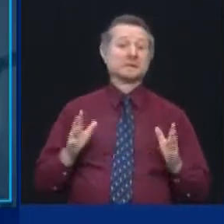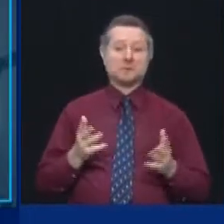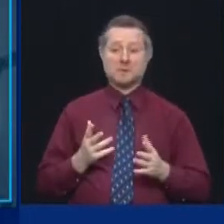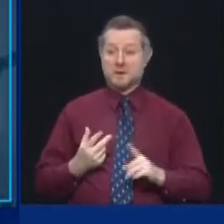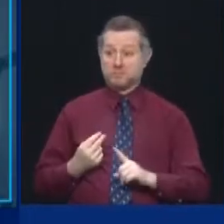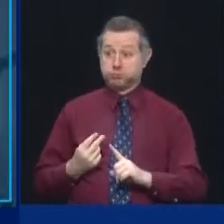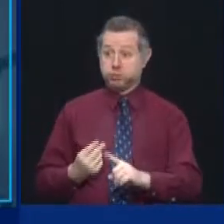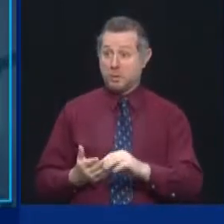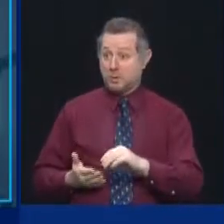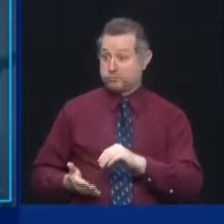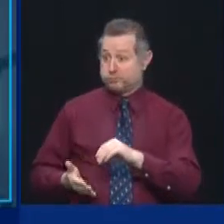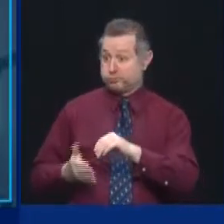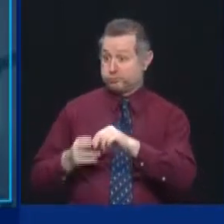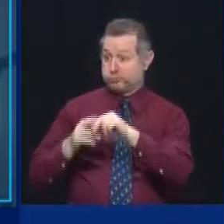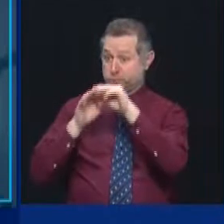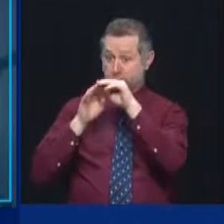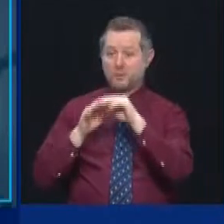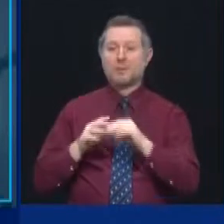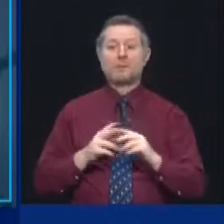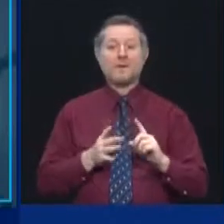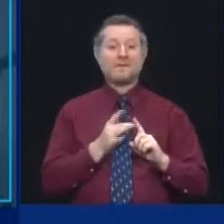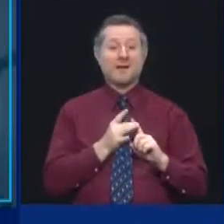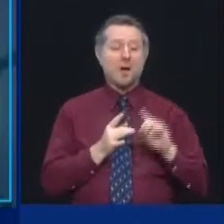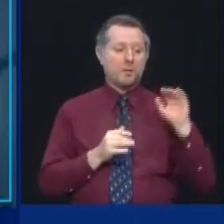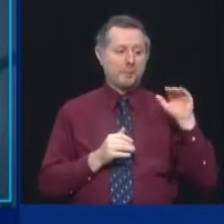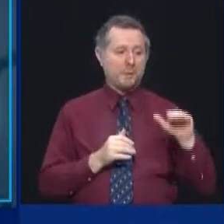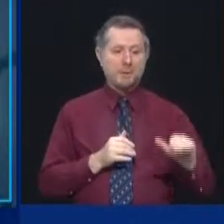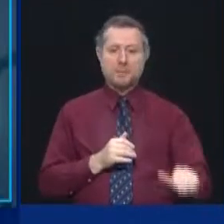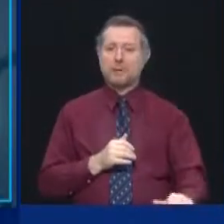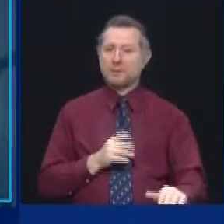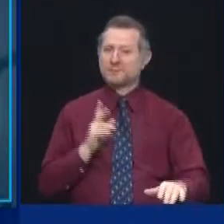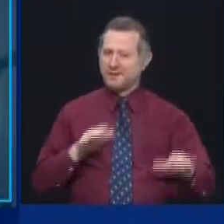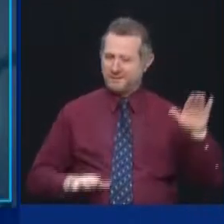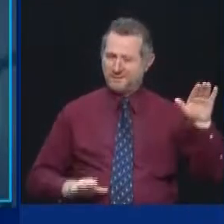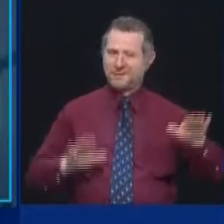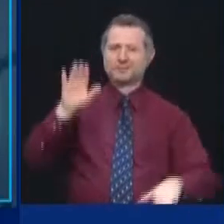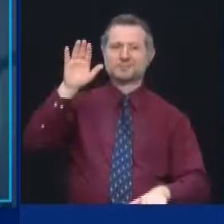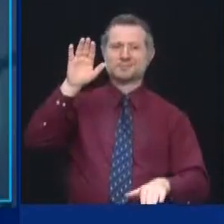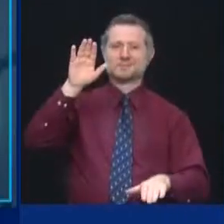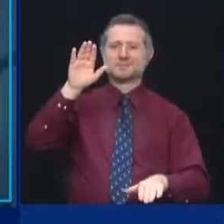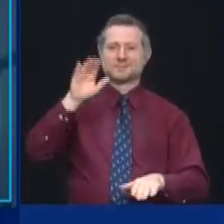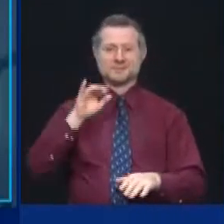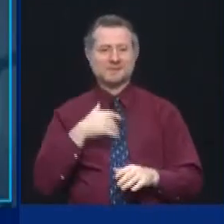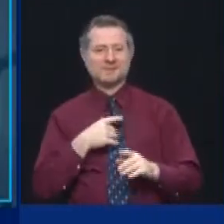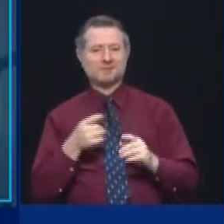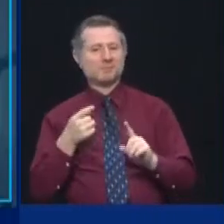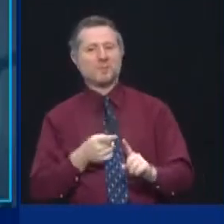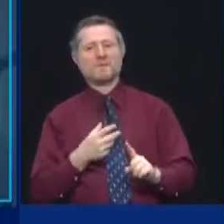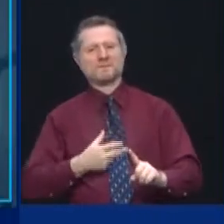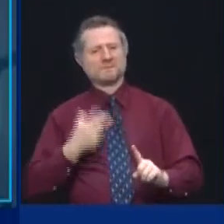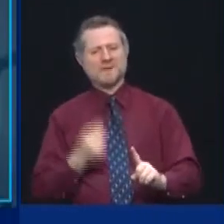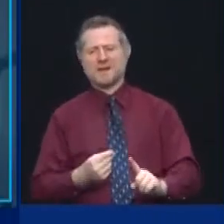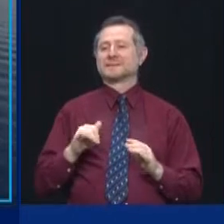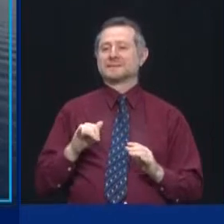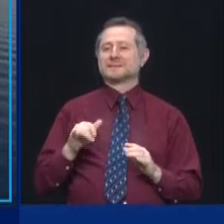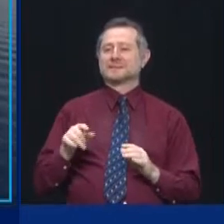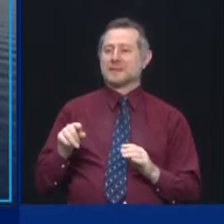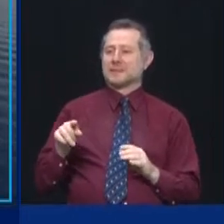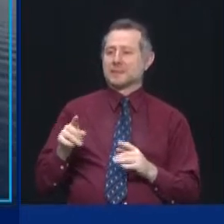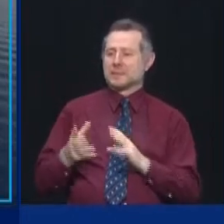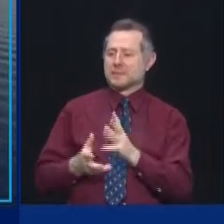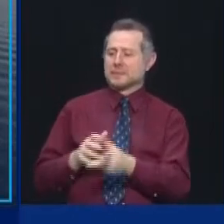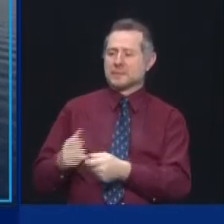my immediate left, Mr. Alan Steele, who has done such a phenomenal job over